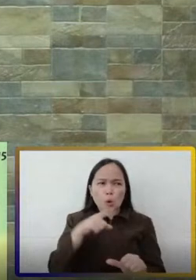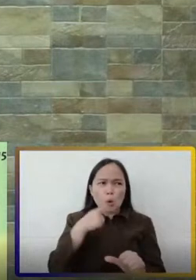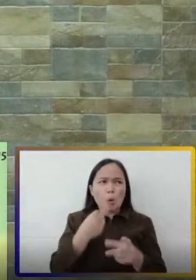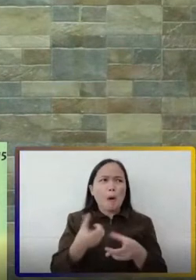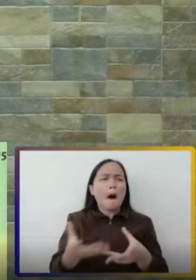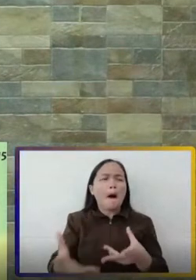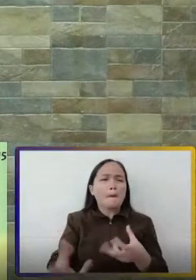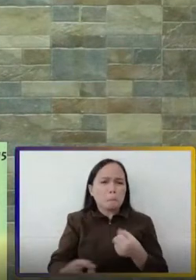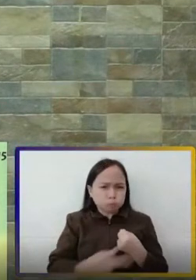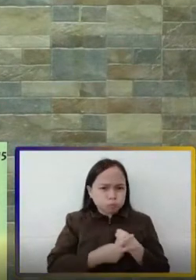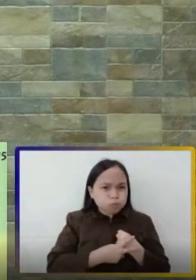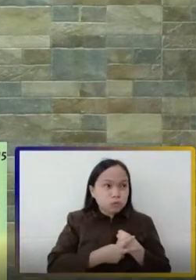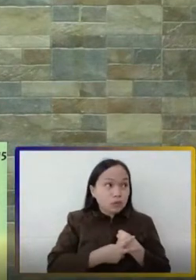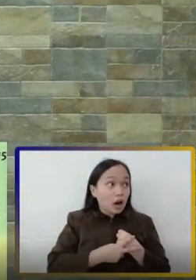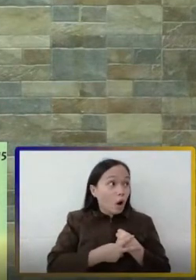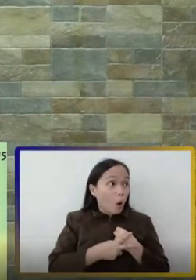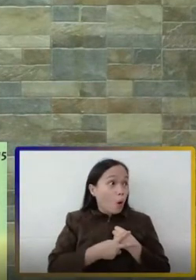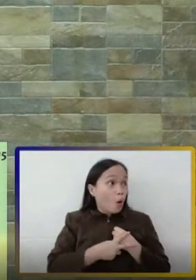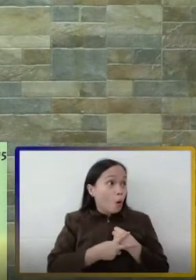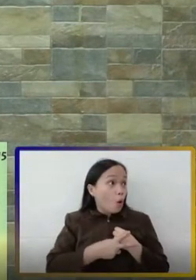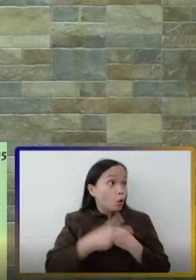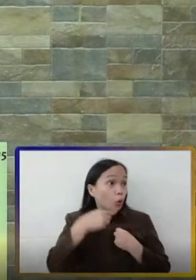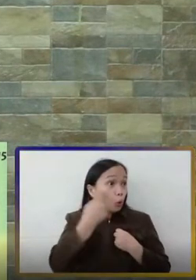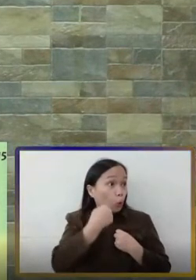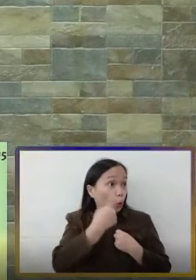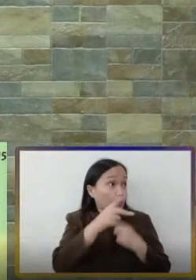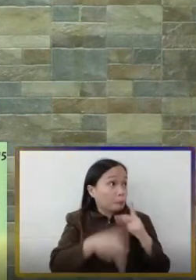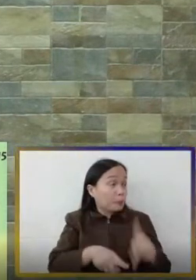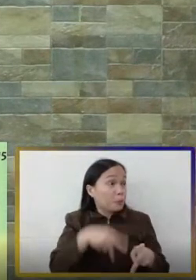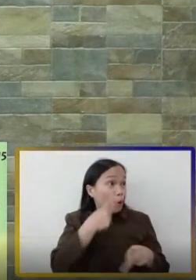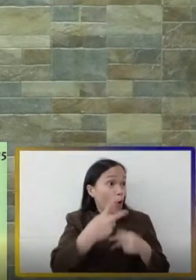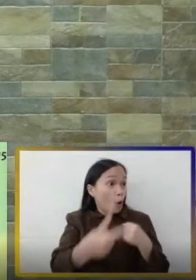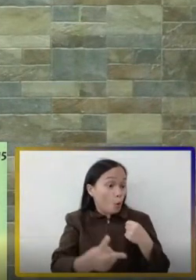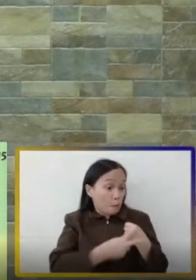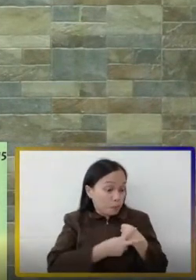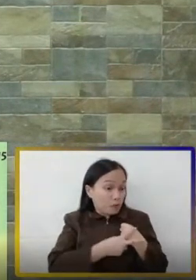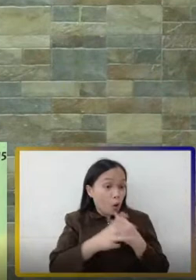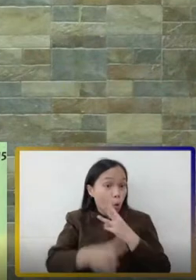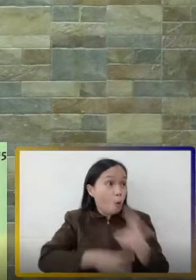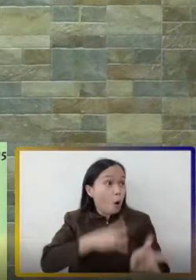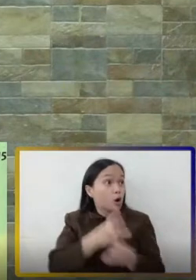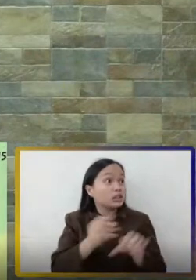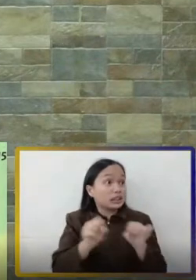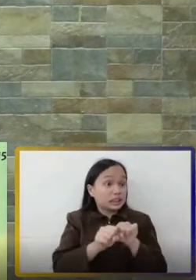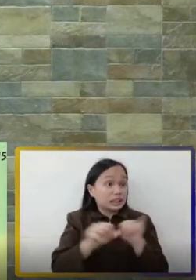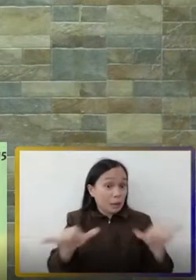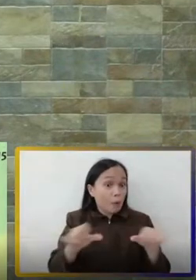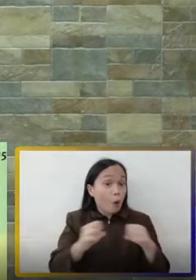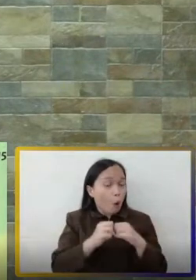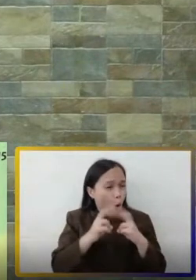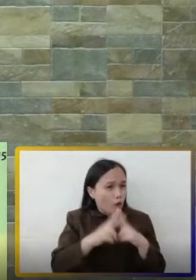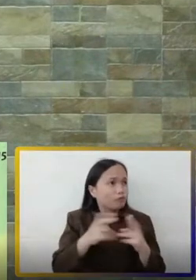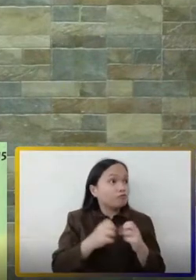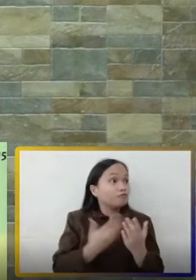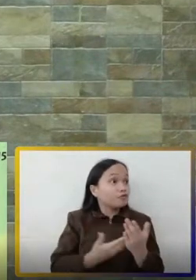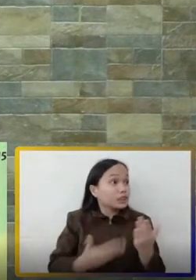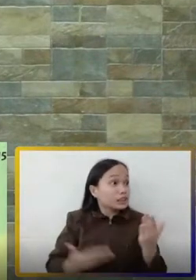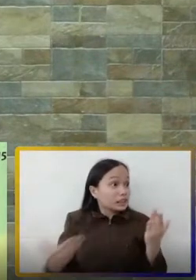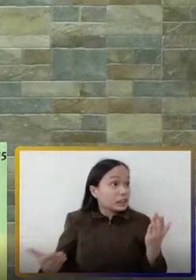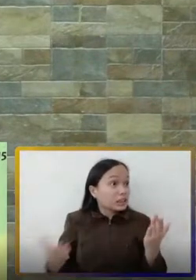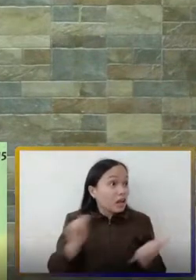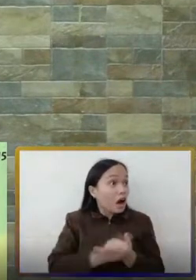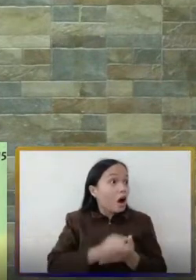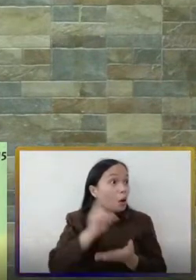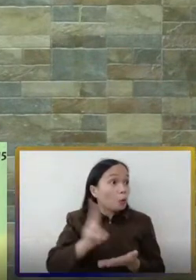Pinangahawakan ang sistema ng mundo at yung mga gamit ayon doon na ginagamit sa